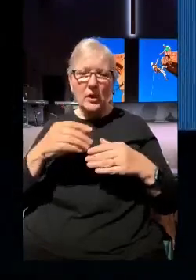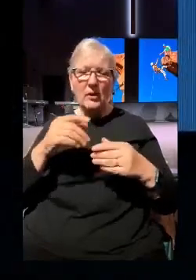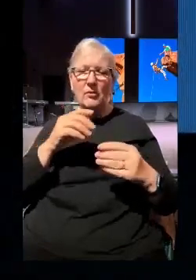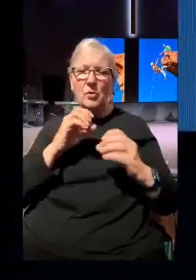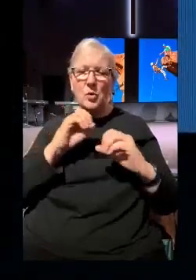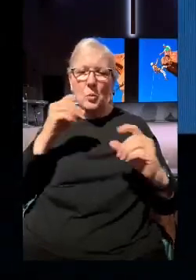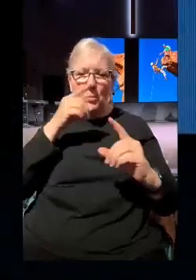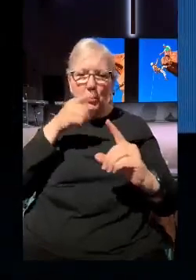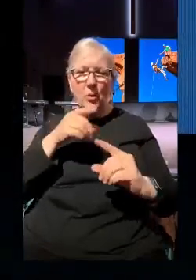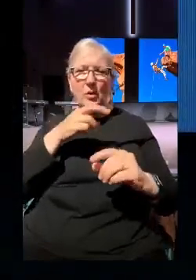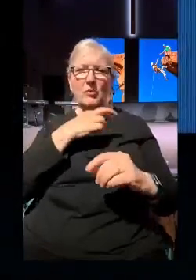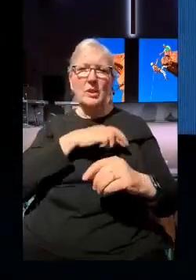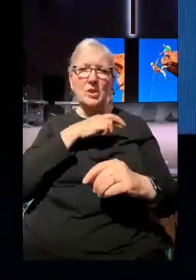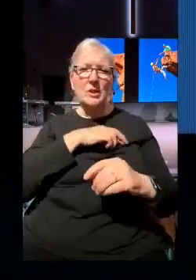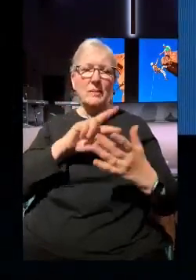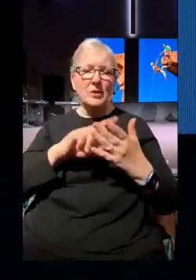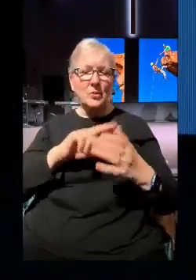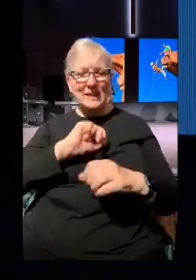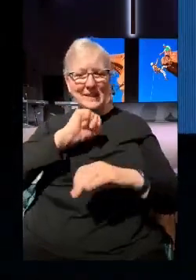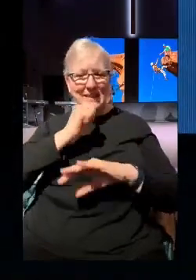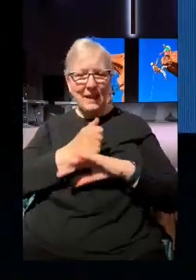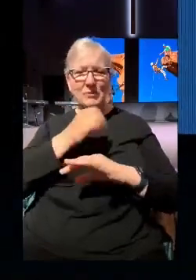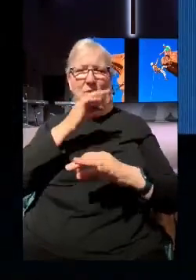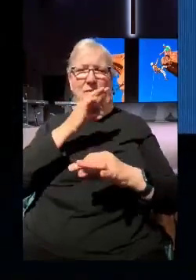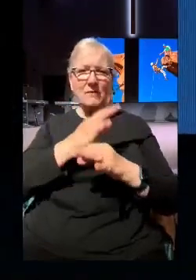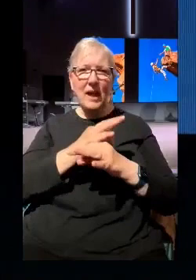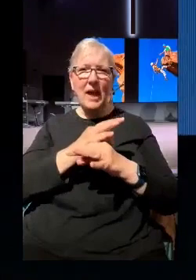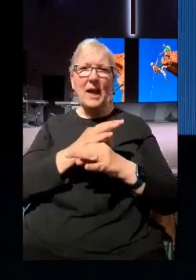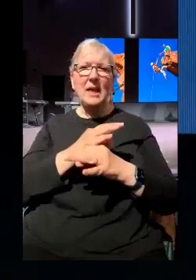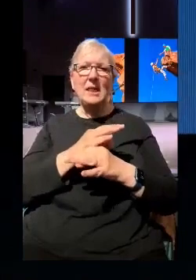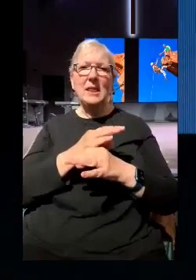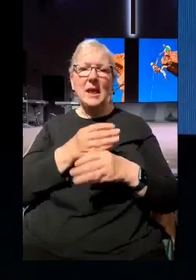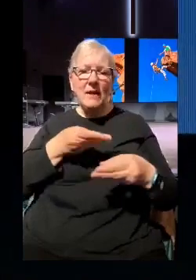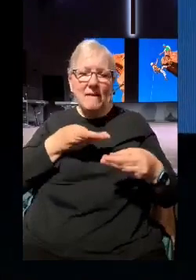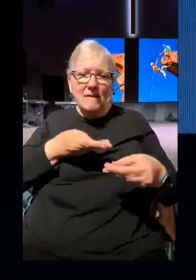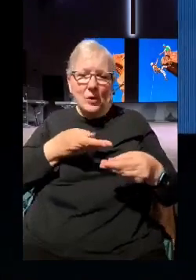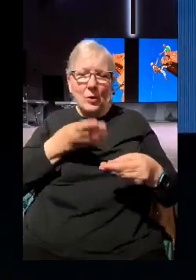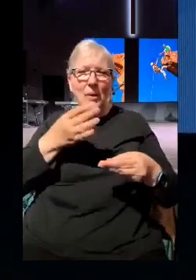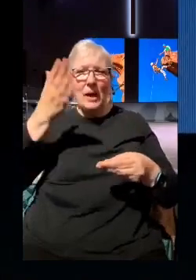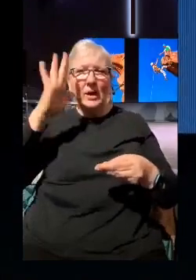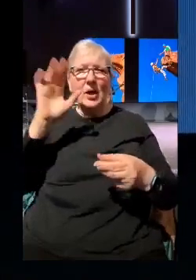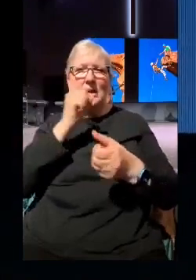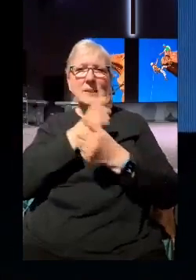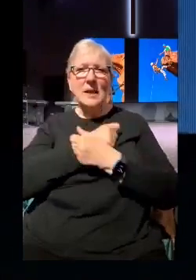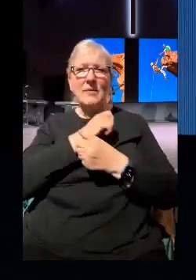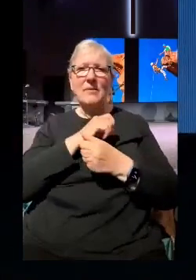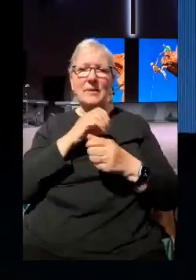changed and fueled by God's love. That's not pointless, that's powerful.